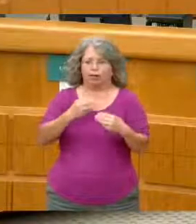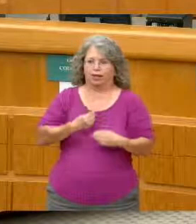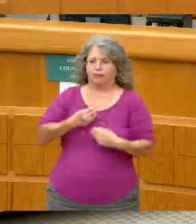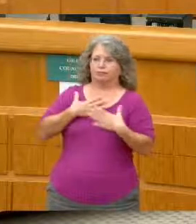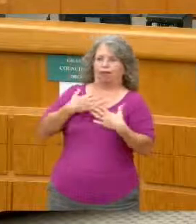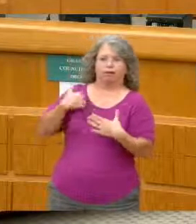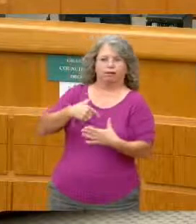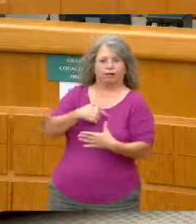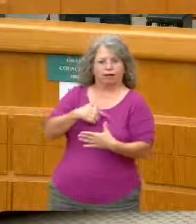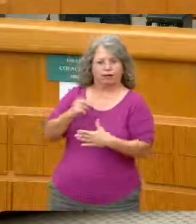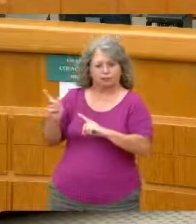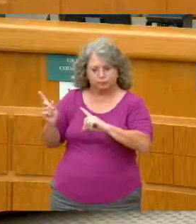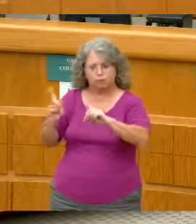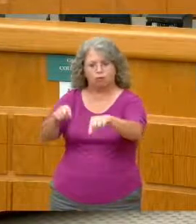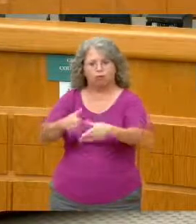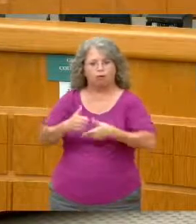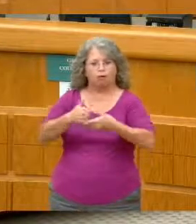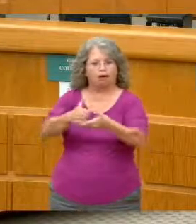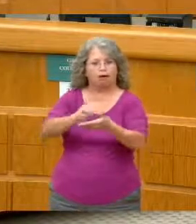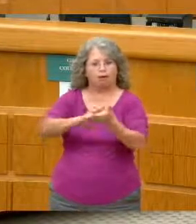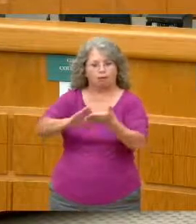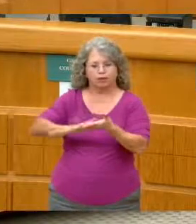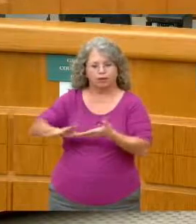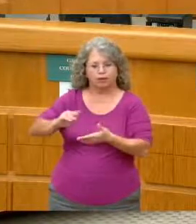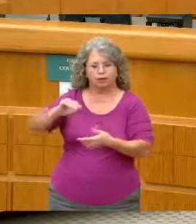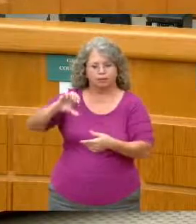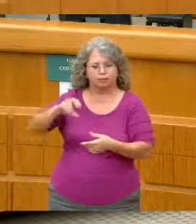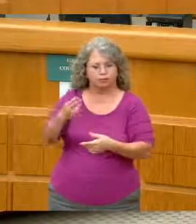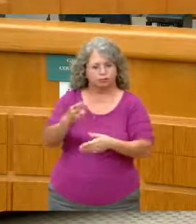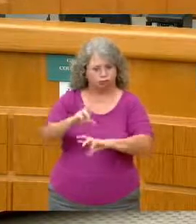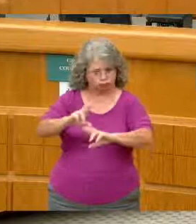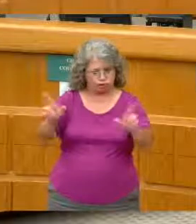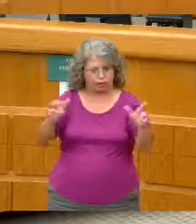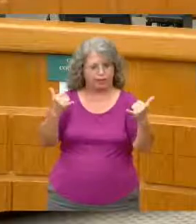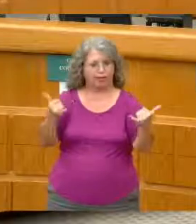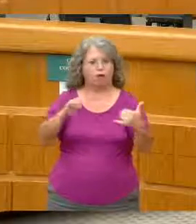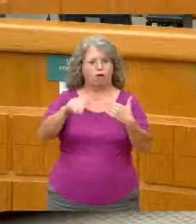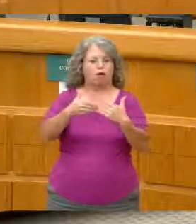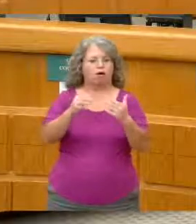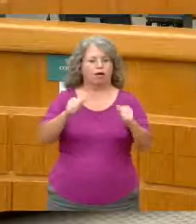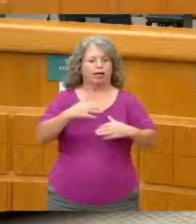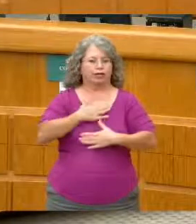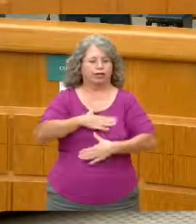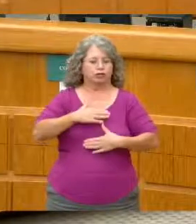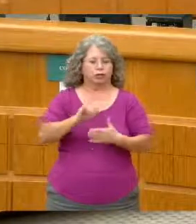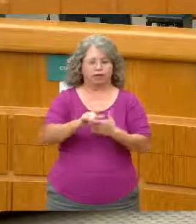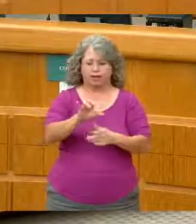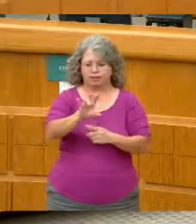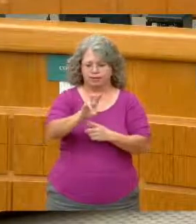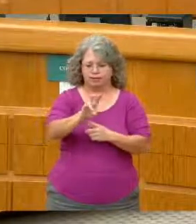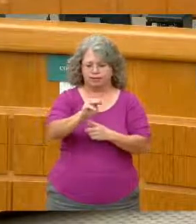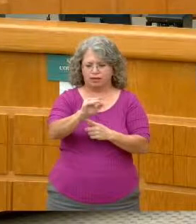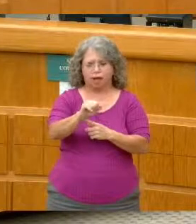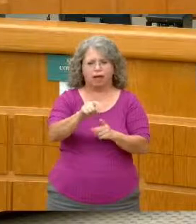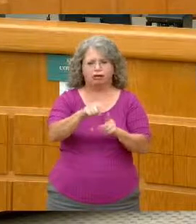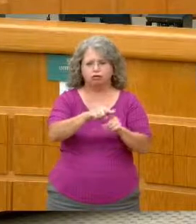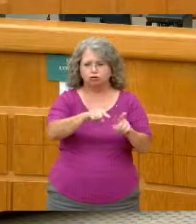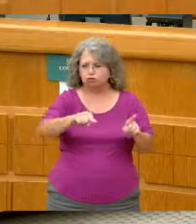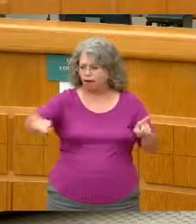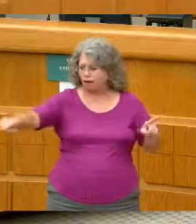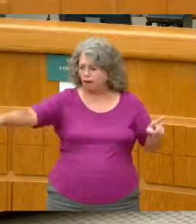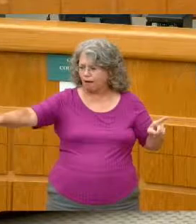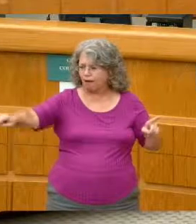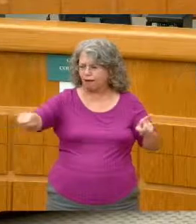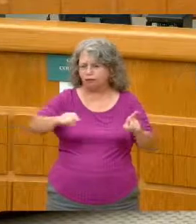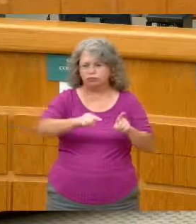the rest of us to get out there and get our beaches ready so that all of us can now enjoy them. So that 7 Mile